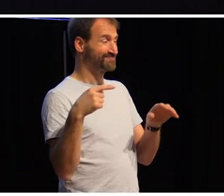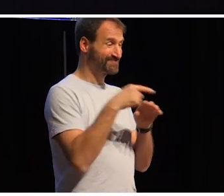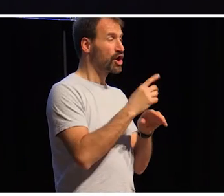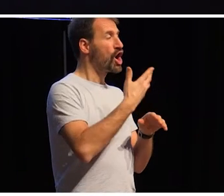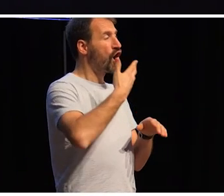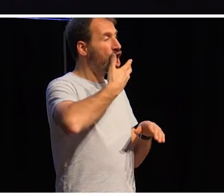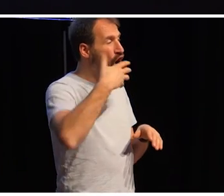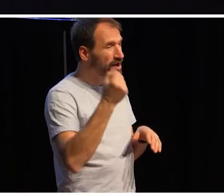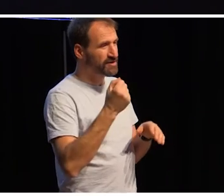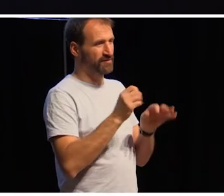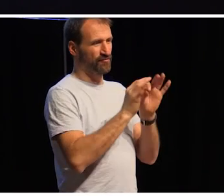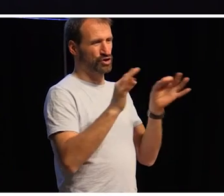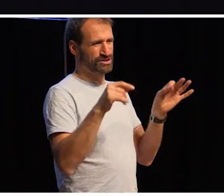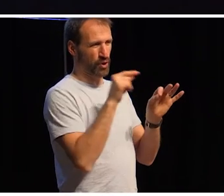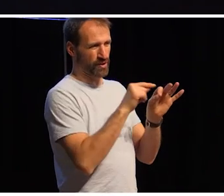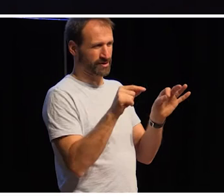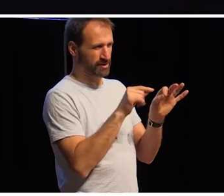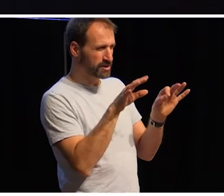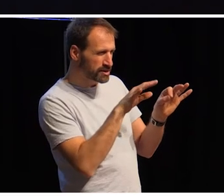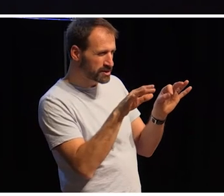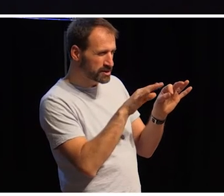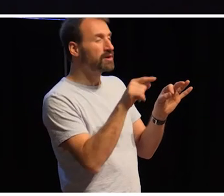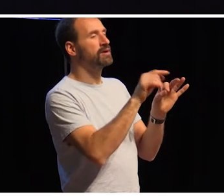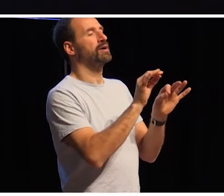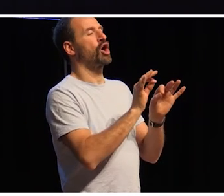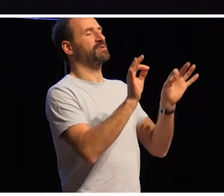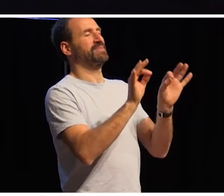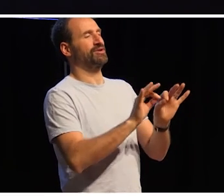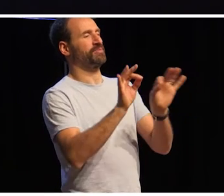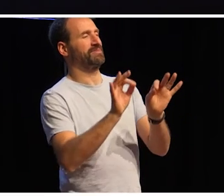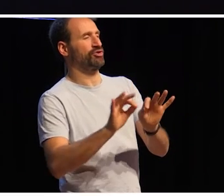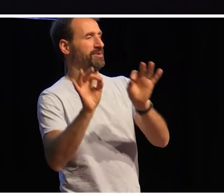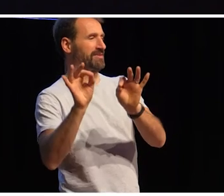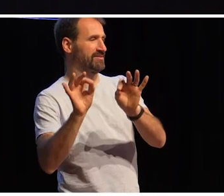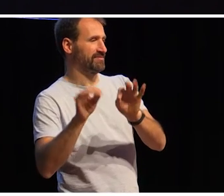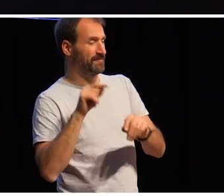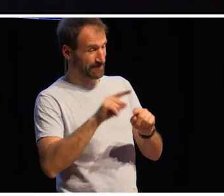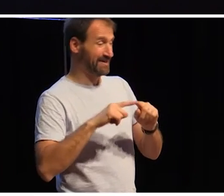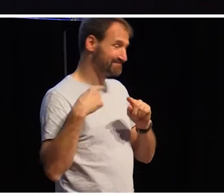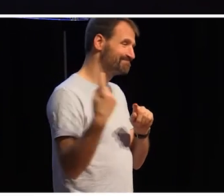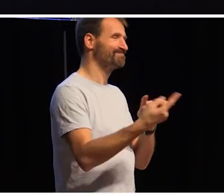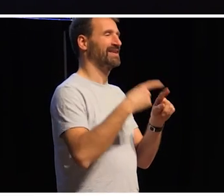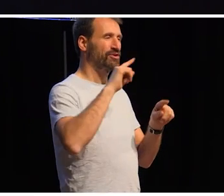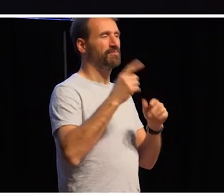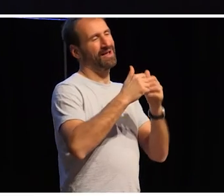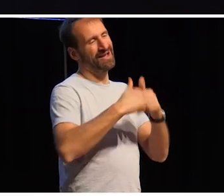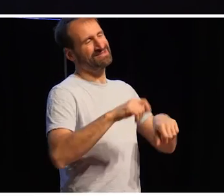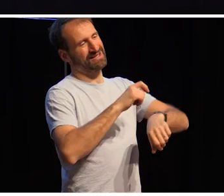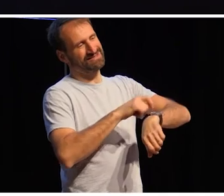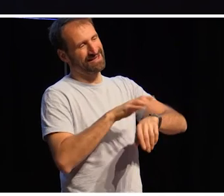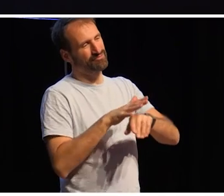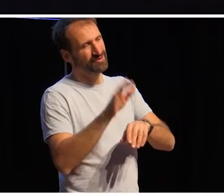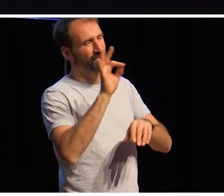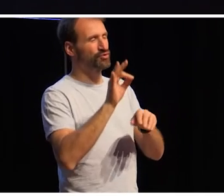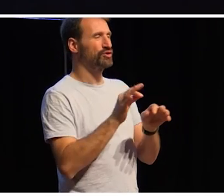So you pay the cost of spending some extra time recompiling functions, but you're getting machine code that